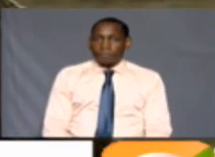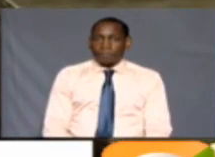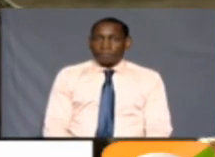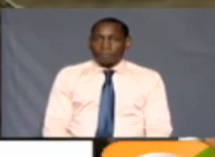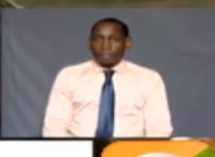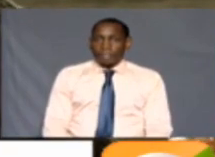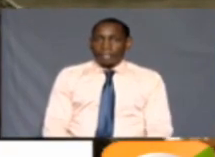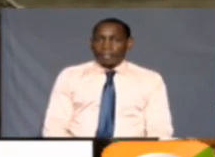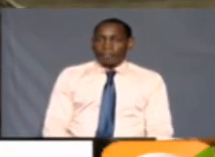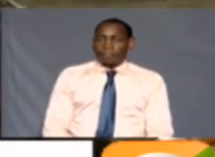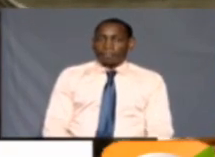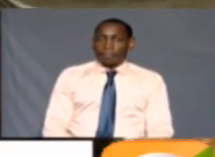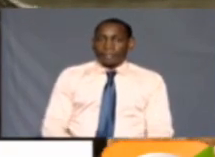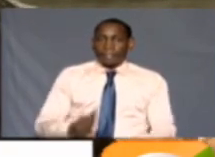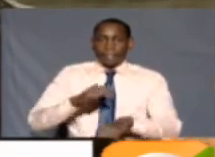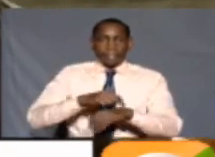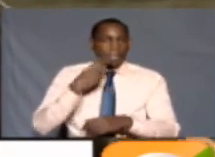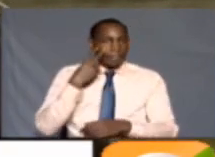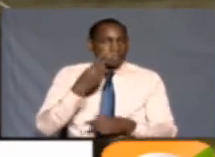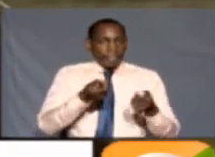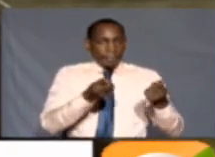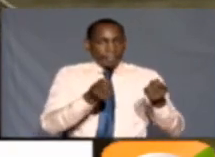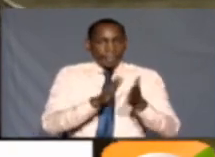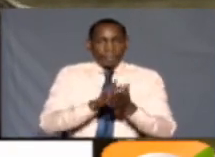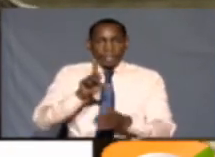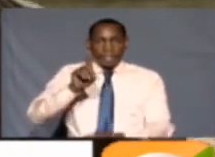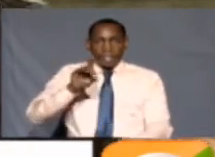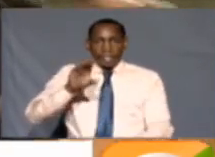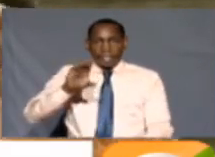when we see the media, the DCI